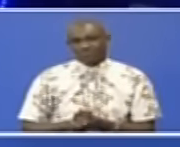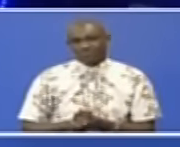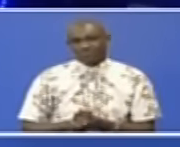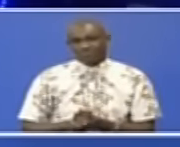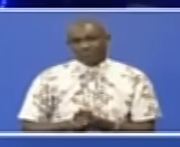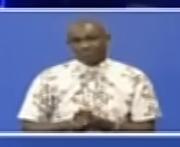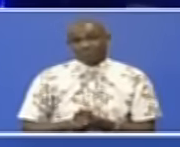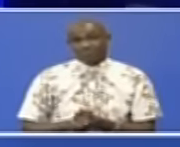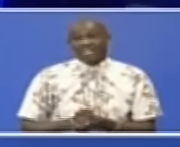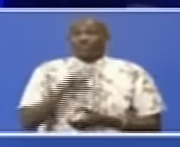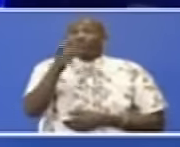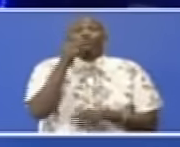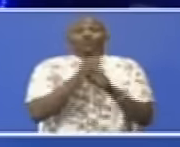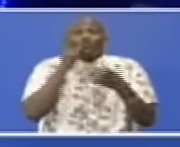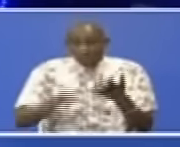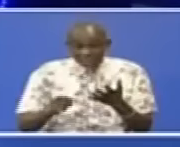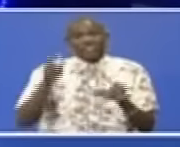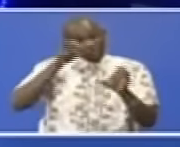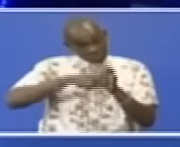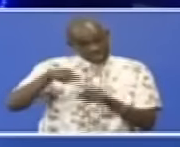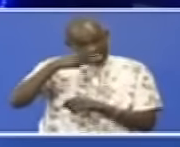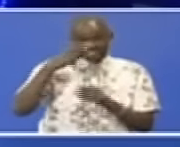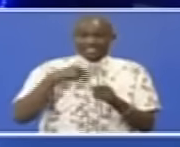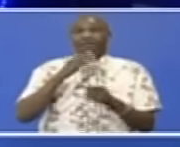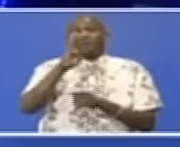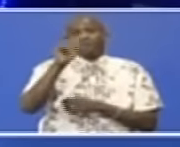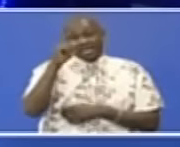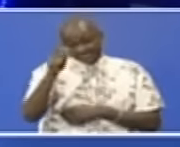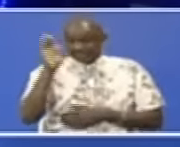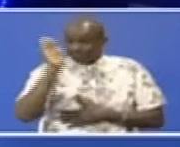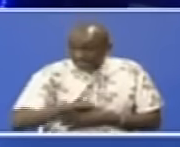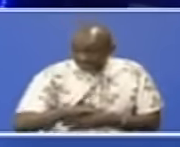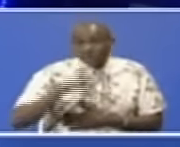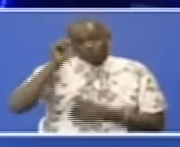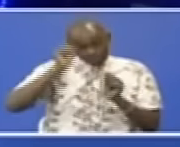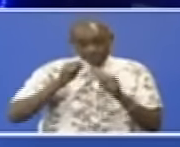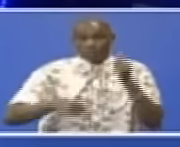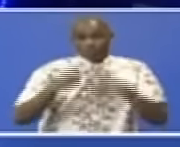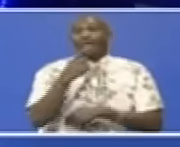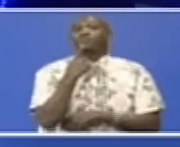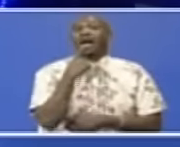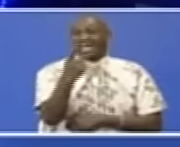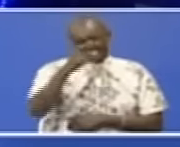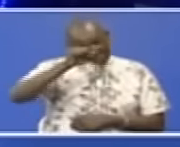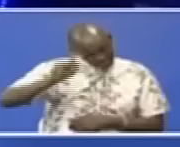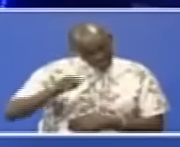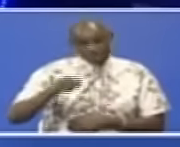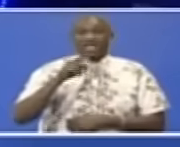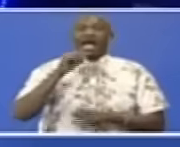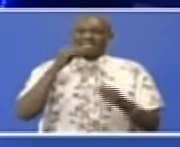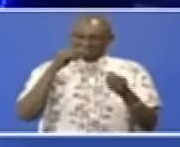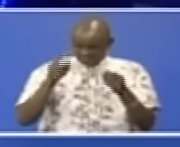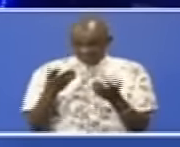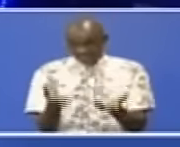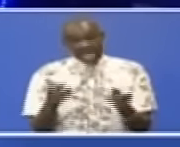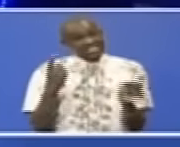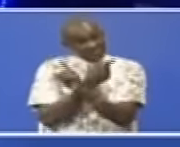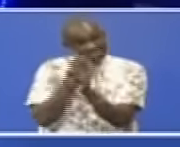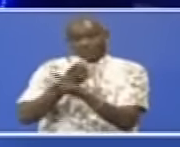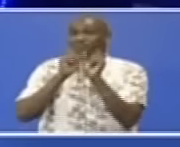Here. So what you need to do is join us in a bit. You have a chance of winning 100 million Kenya shillings and thousands of other